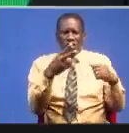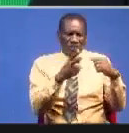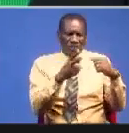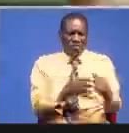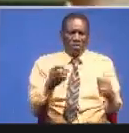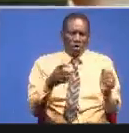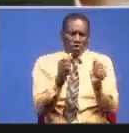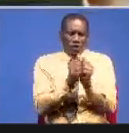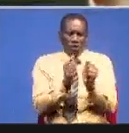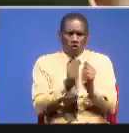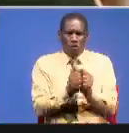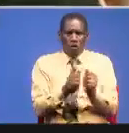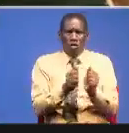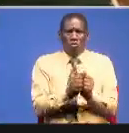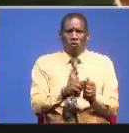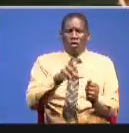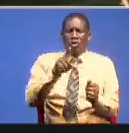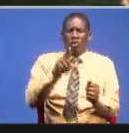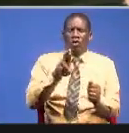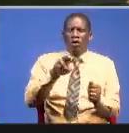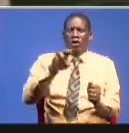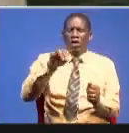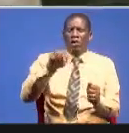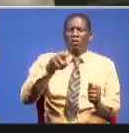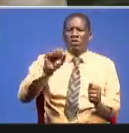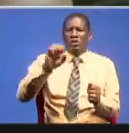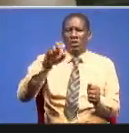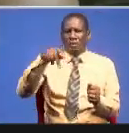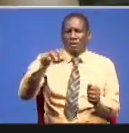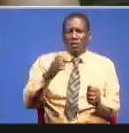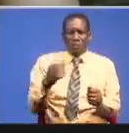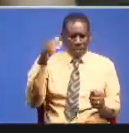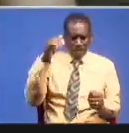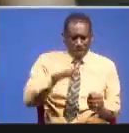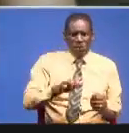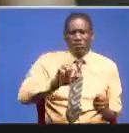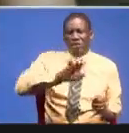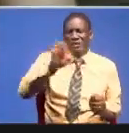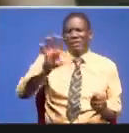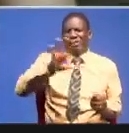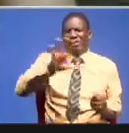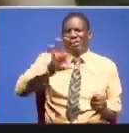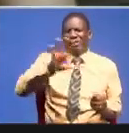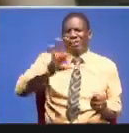27th of October, with Dr. Motsepe making a return visit to East Africa in